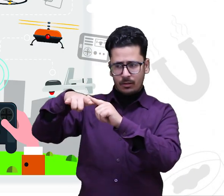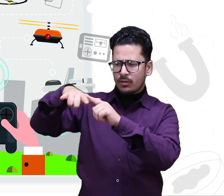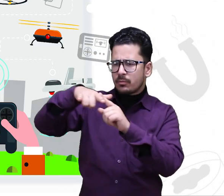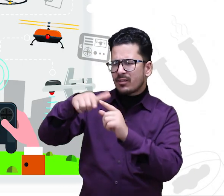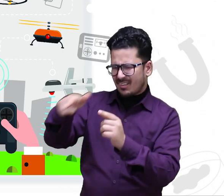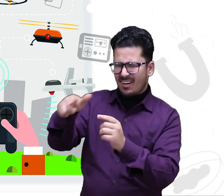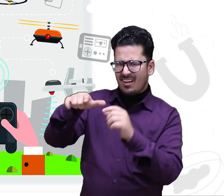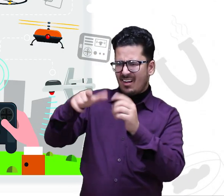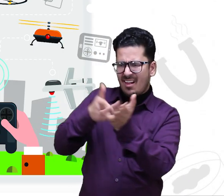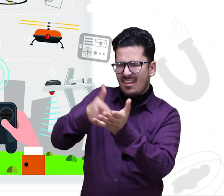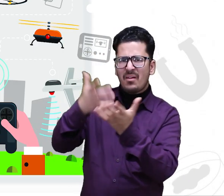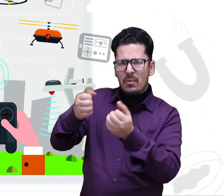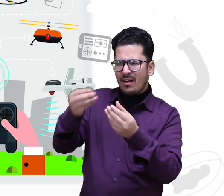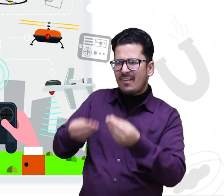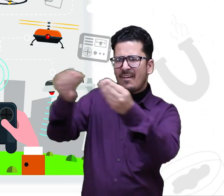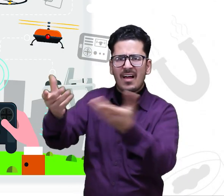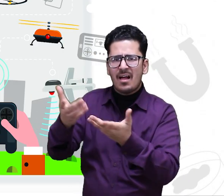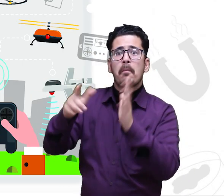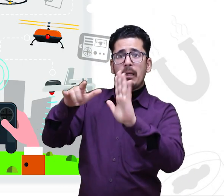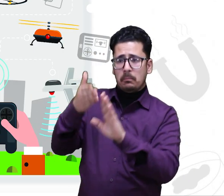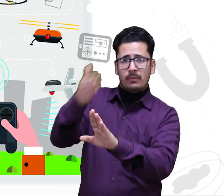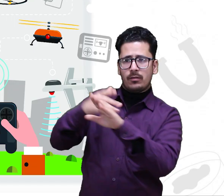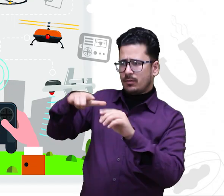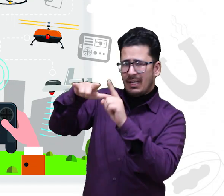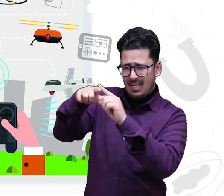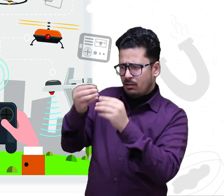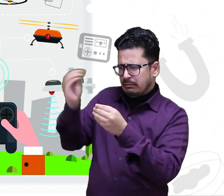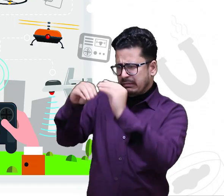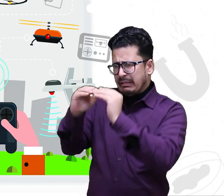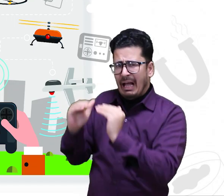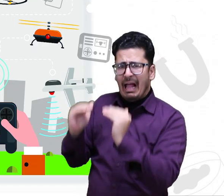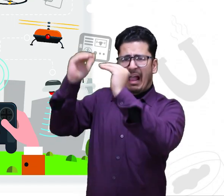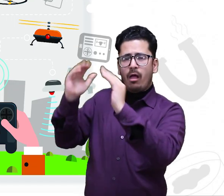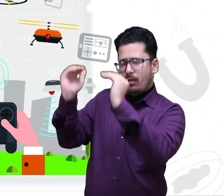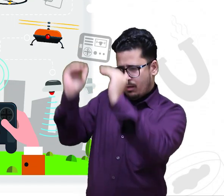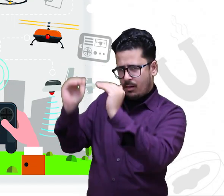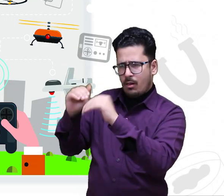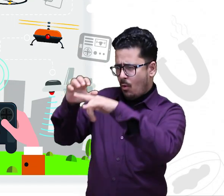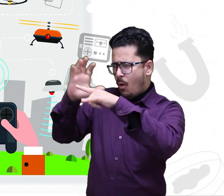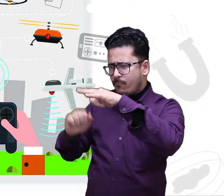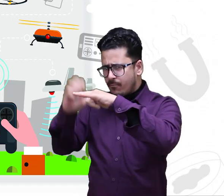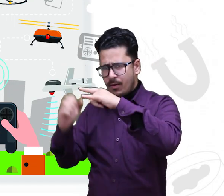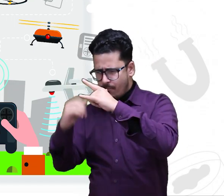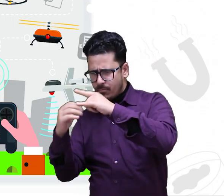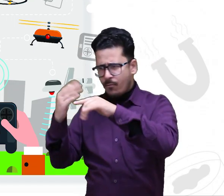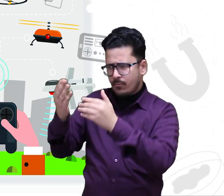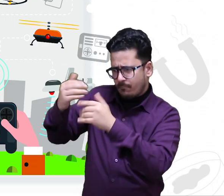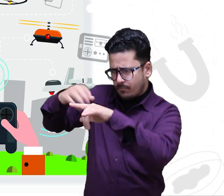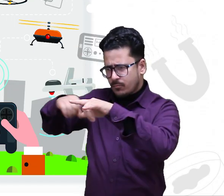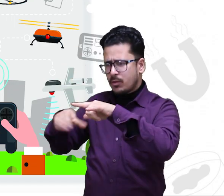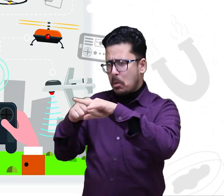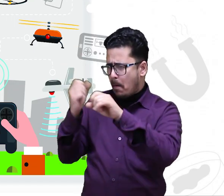monitoring. They reduce the need for expensive fixed monitoring stations and large human teams.